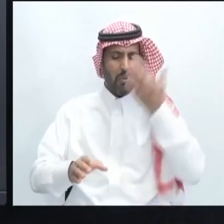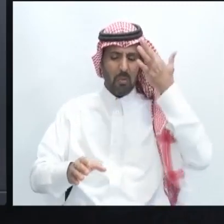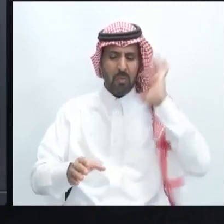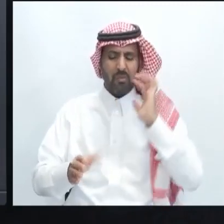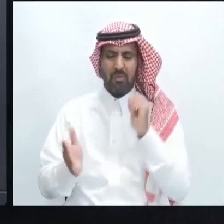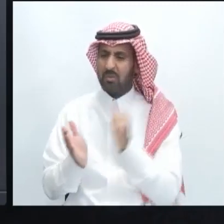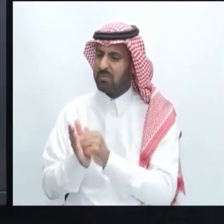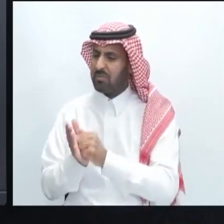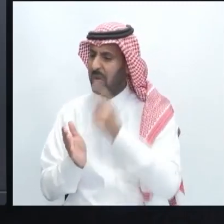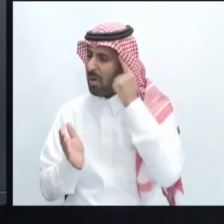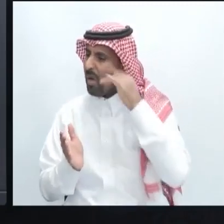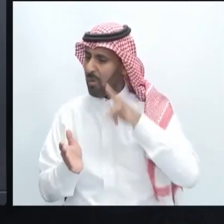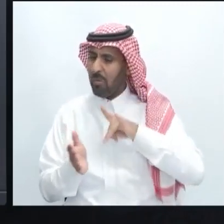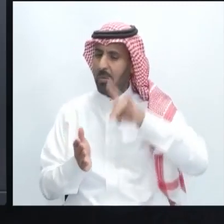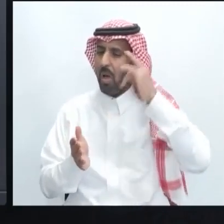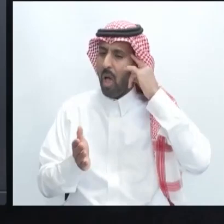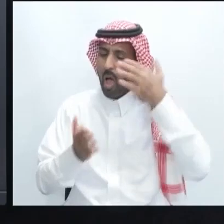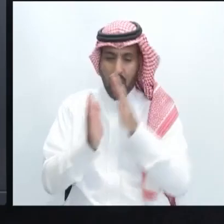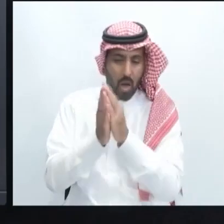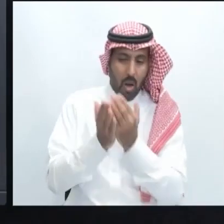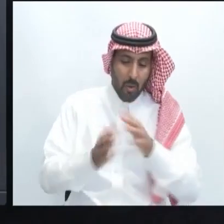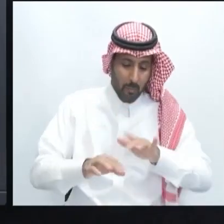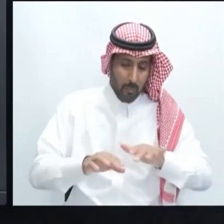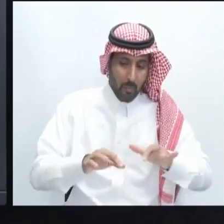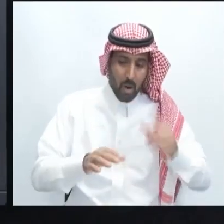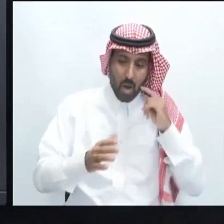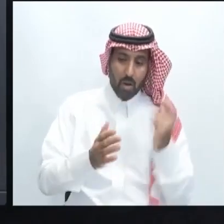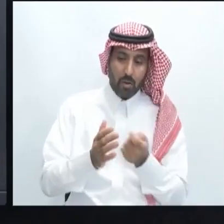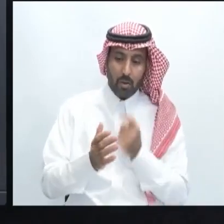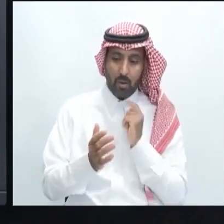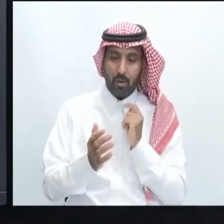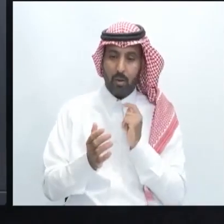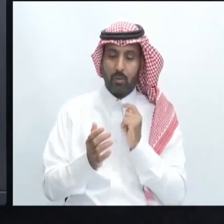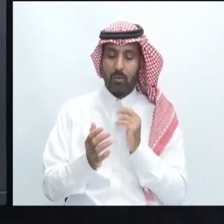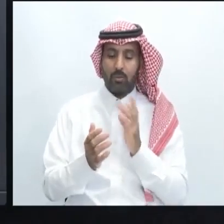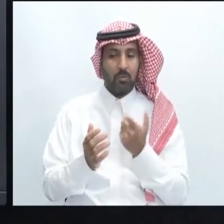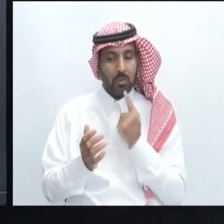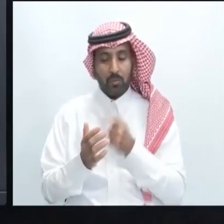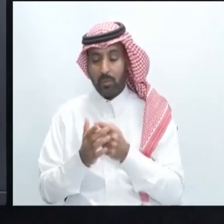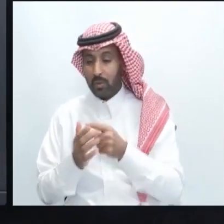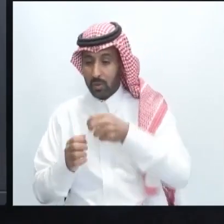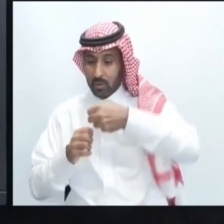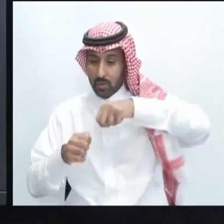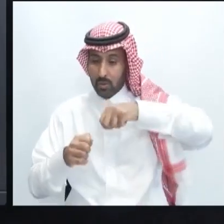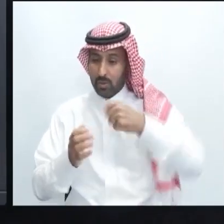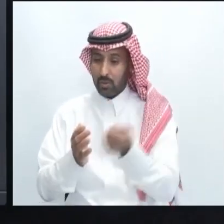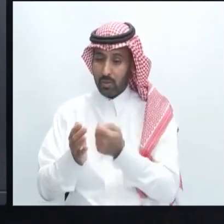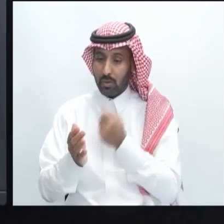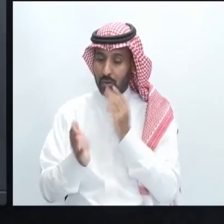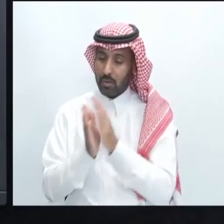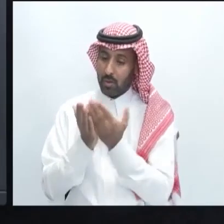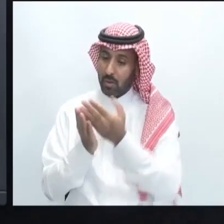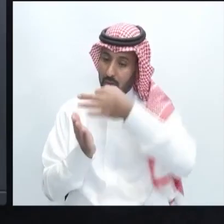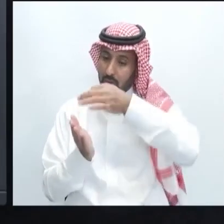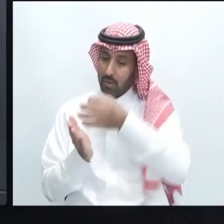at home or maybe traveling, you can just open your laptop and write, or maybe getting your